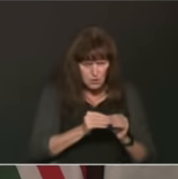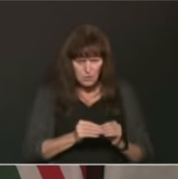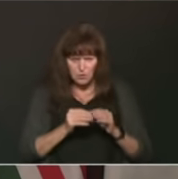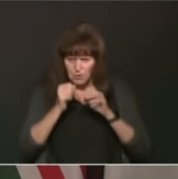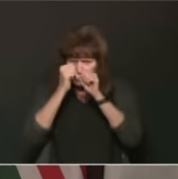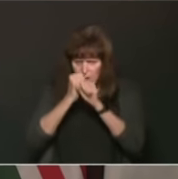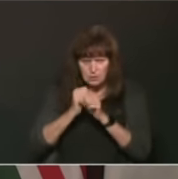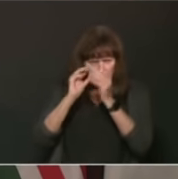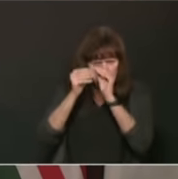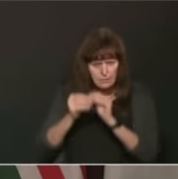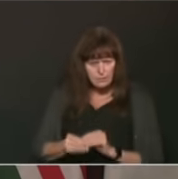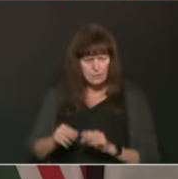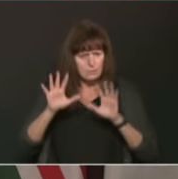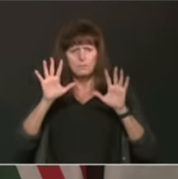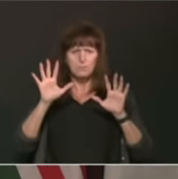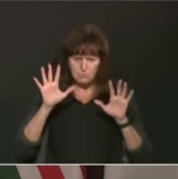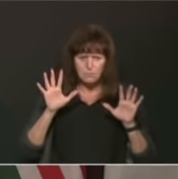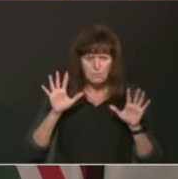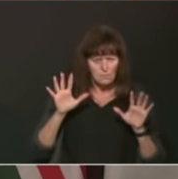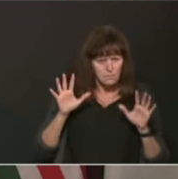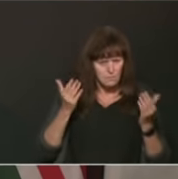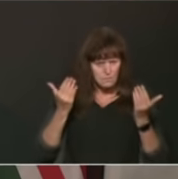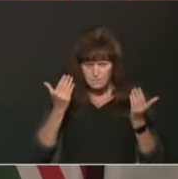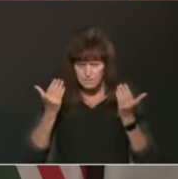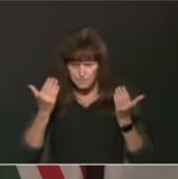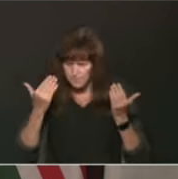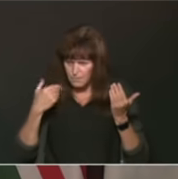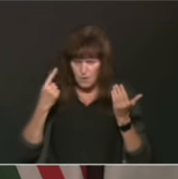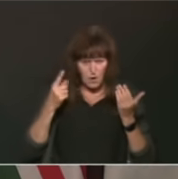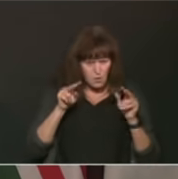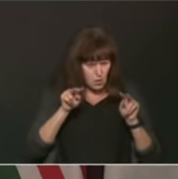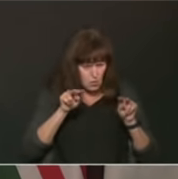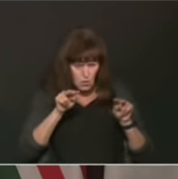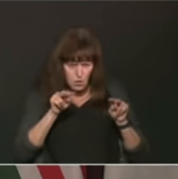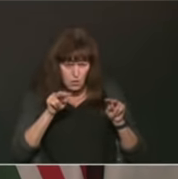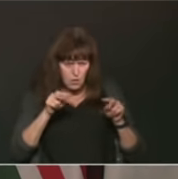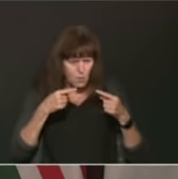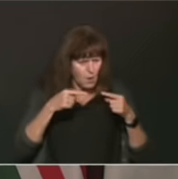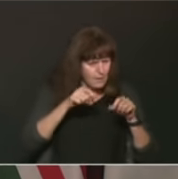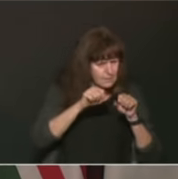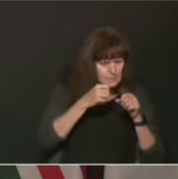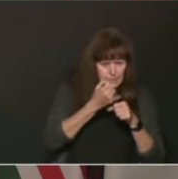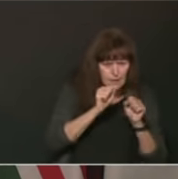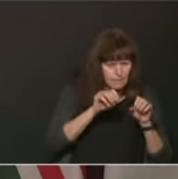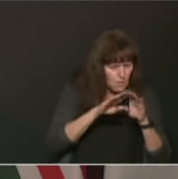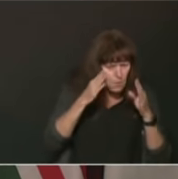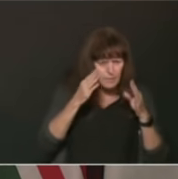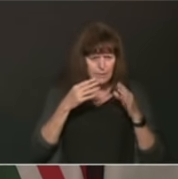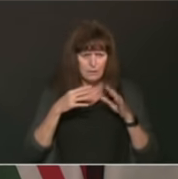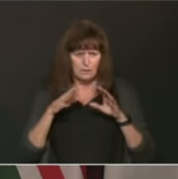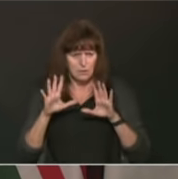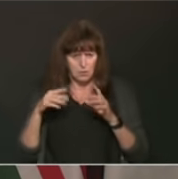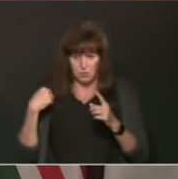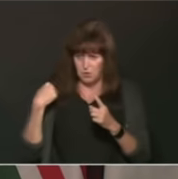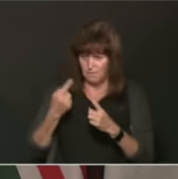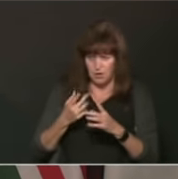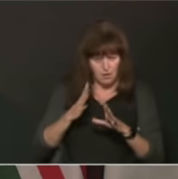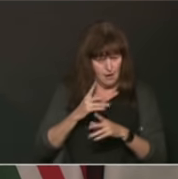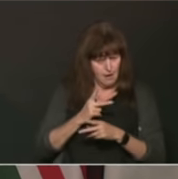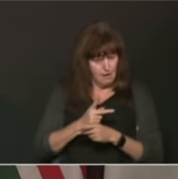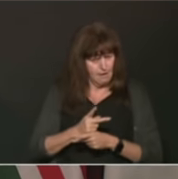can safely open up. And I think we've done so safely and cautiously and will continue to do